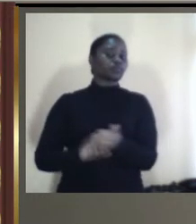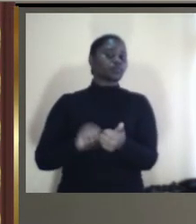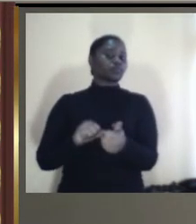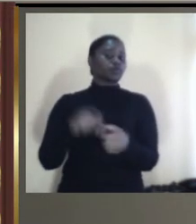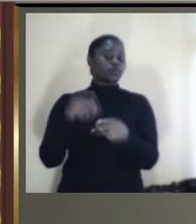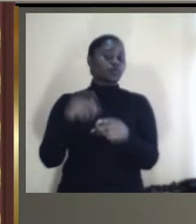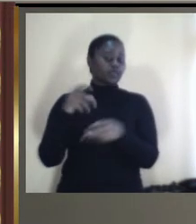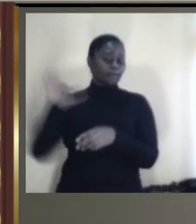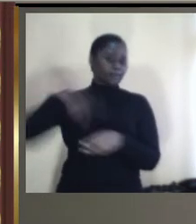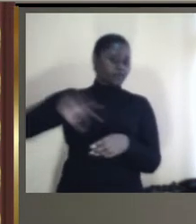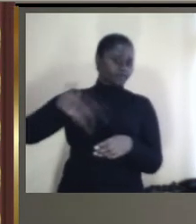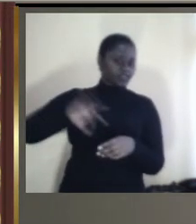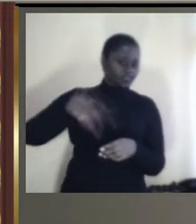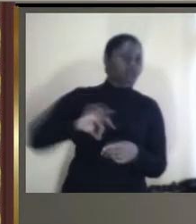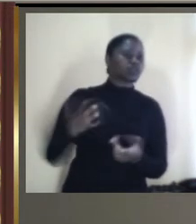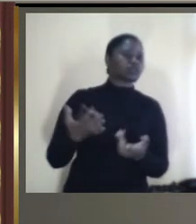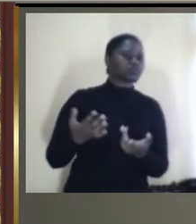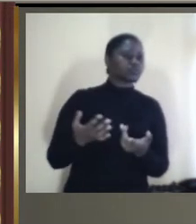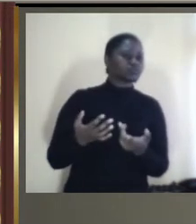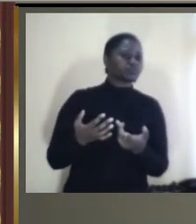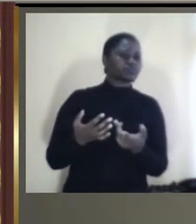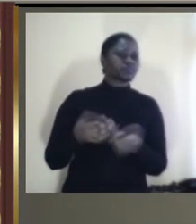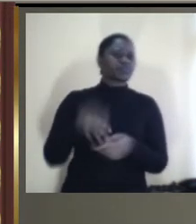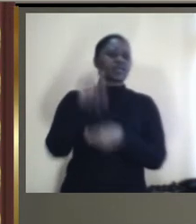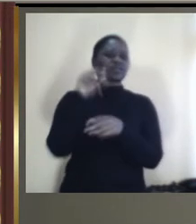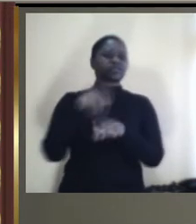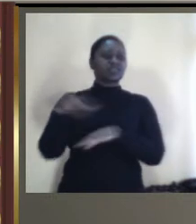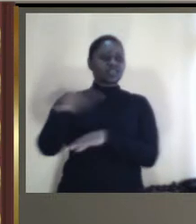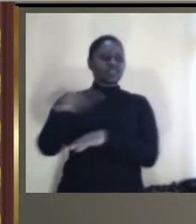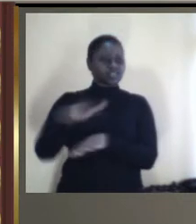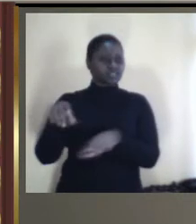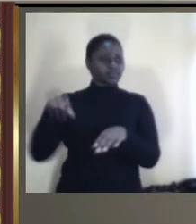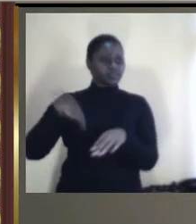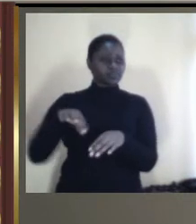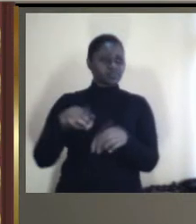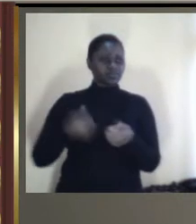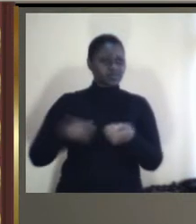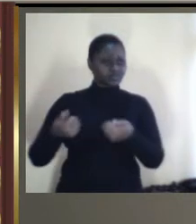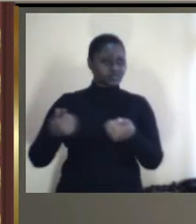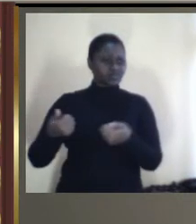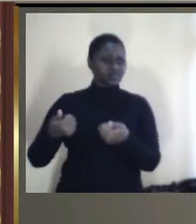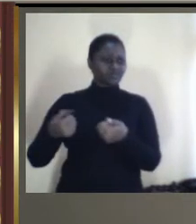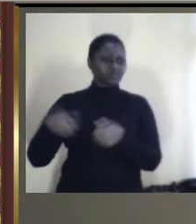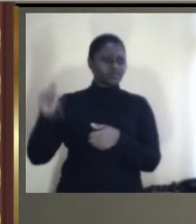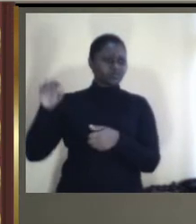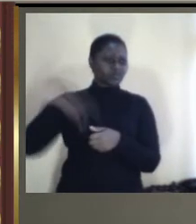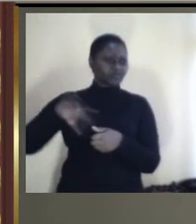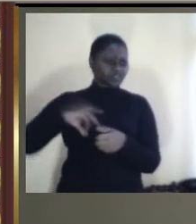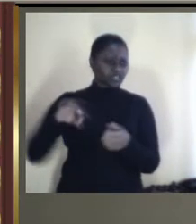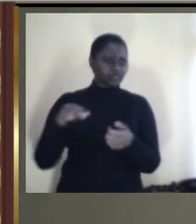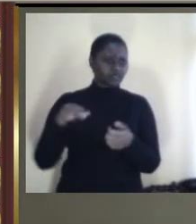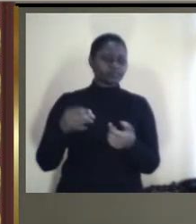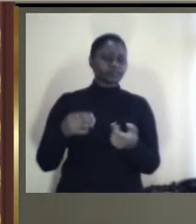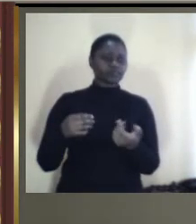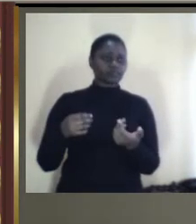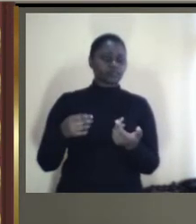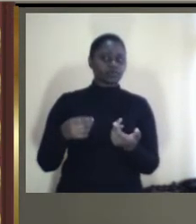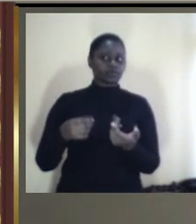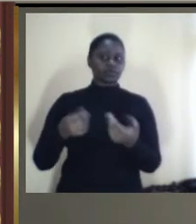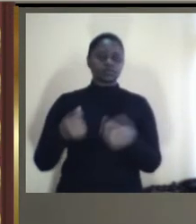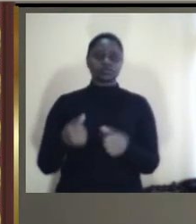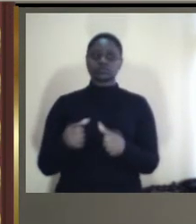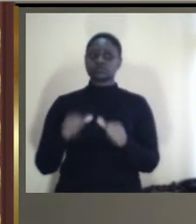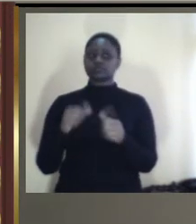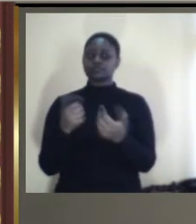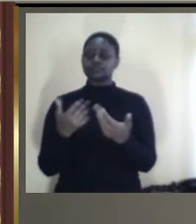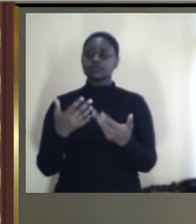reform beneficiaries as the NDP enjoins it to do so through training and other initiatives that will sustain their